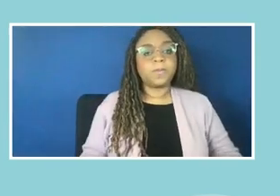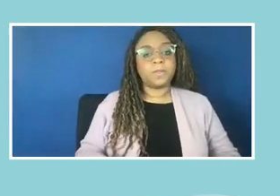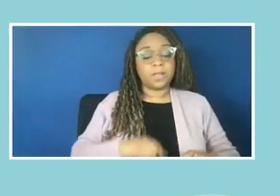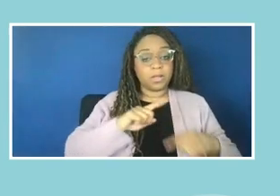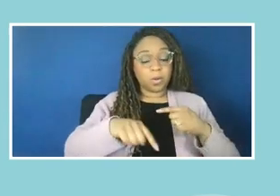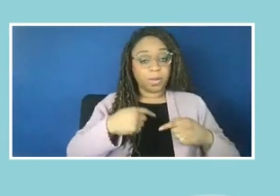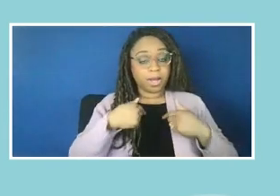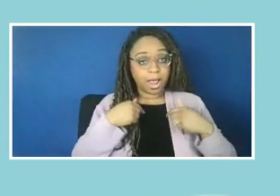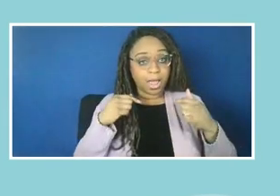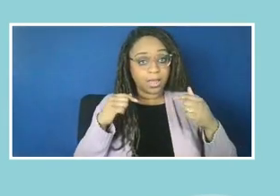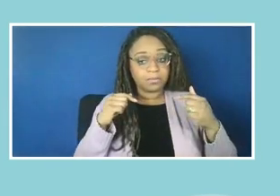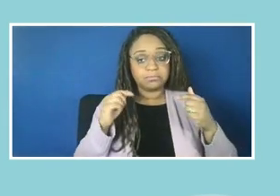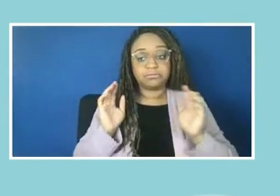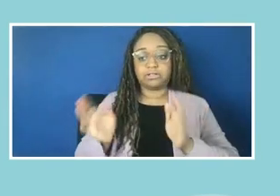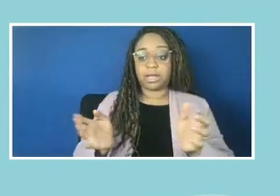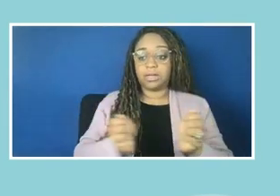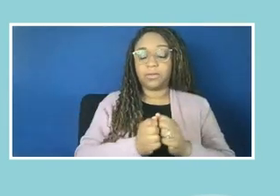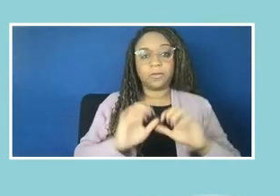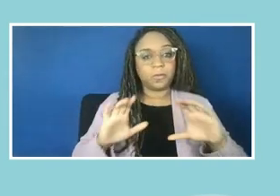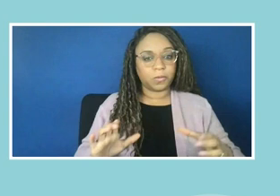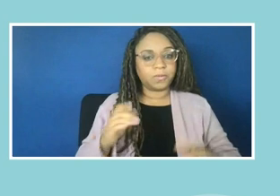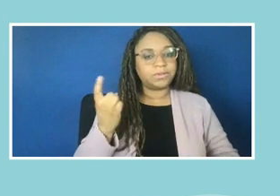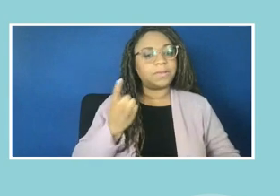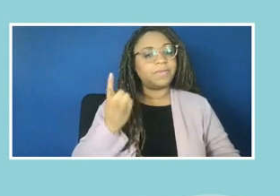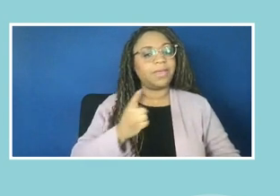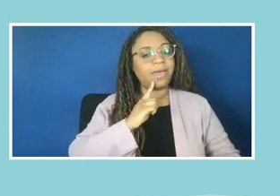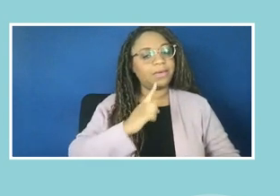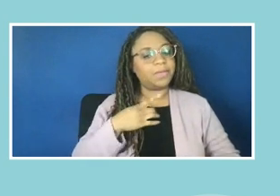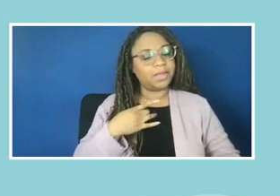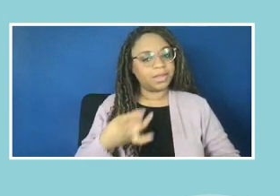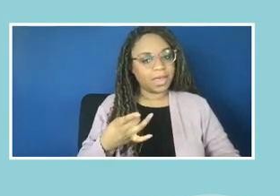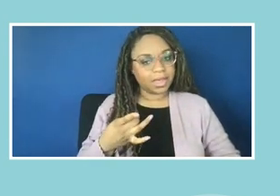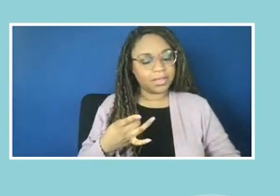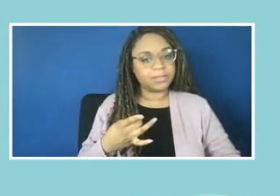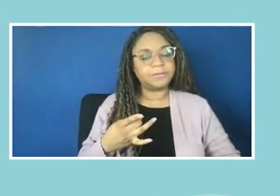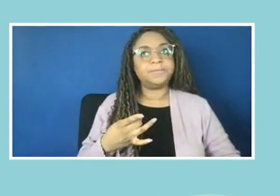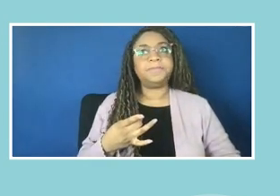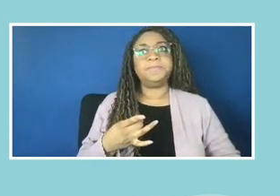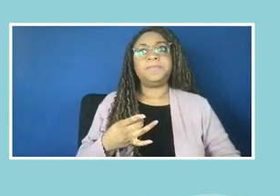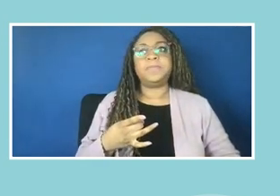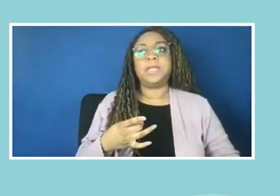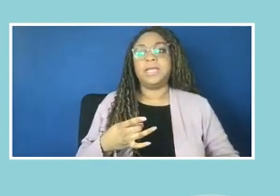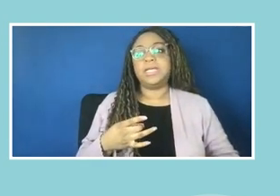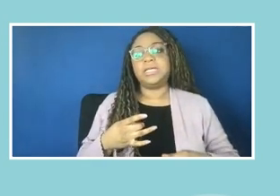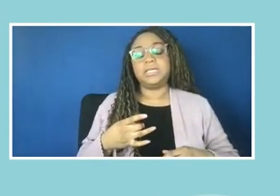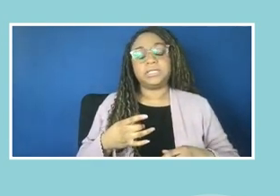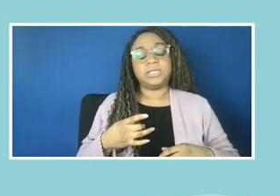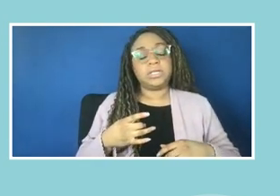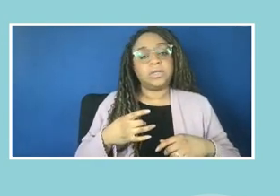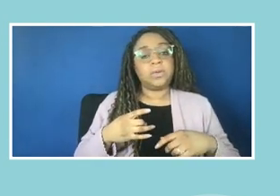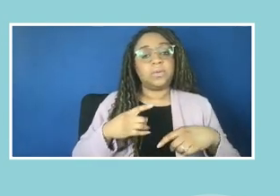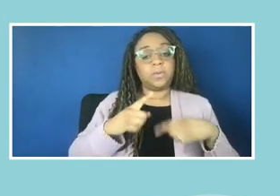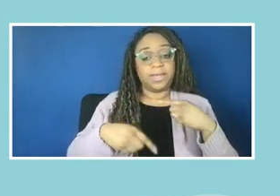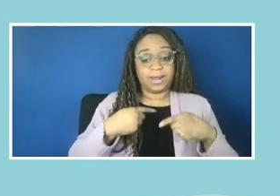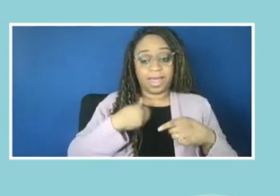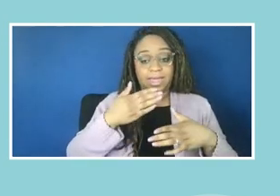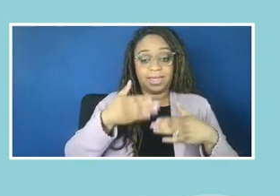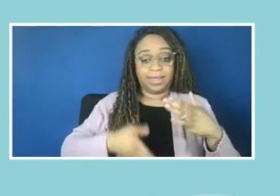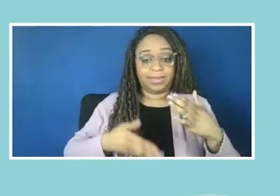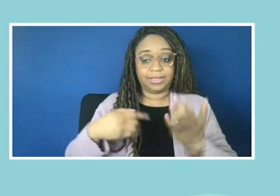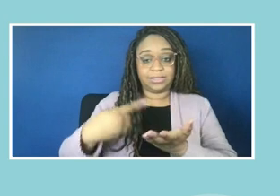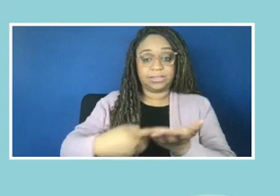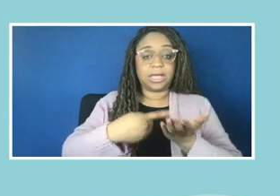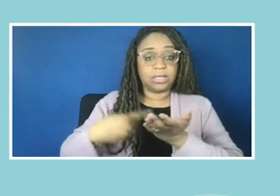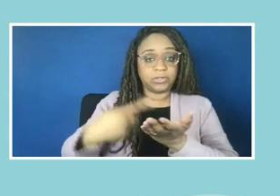I always make sure that I end each speech or discussion with a call to